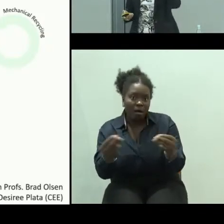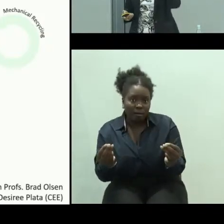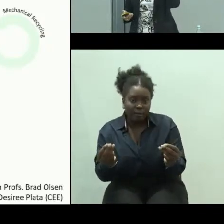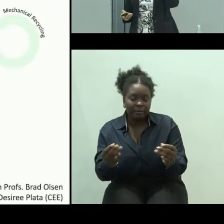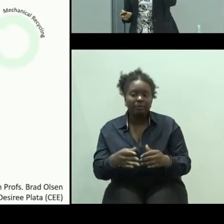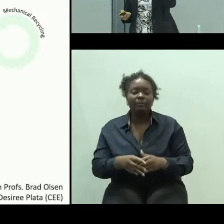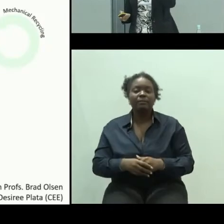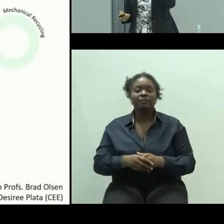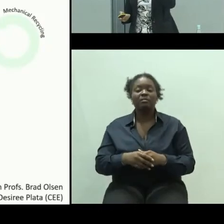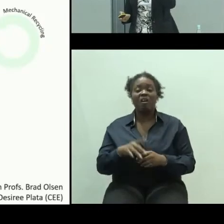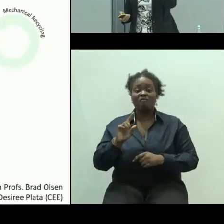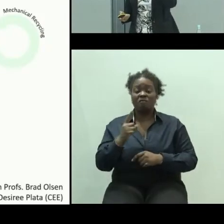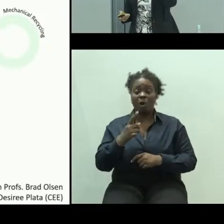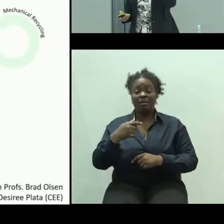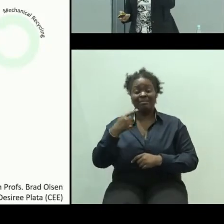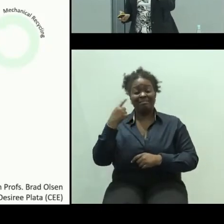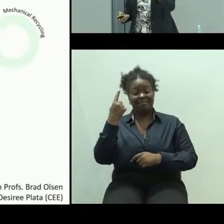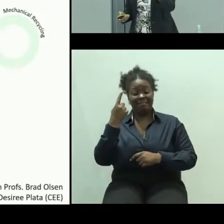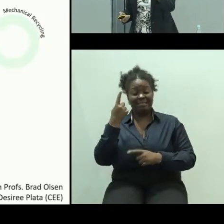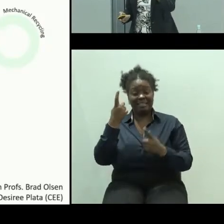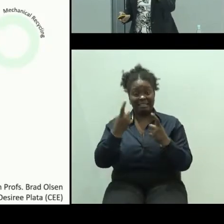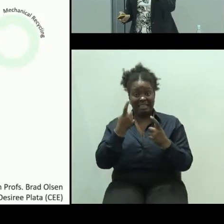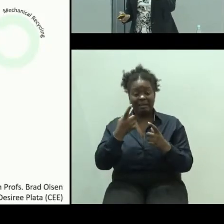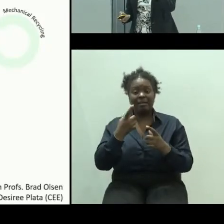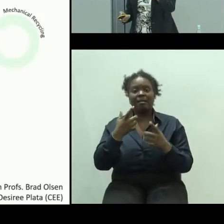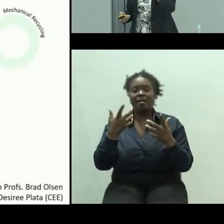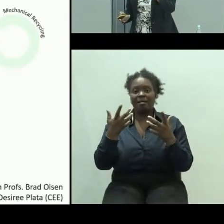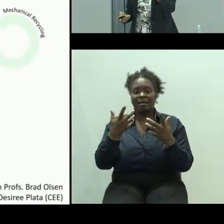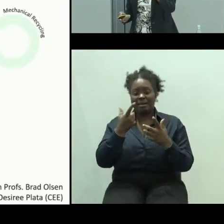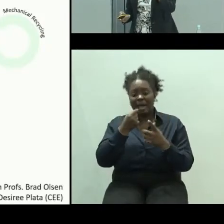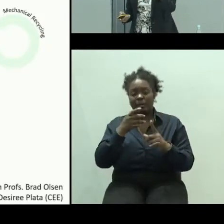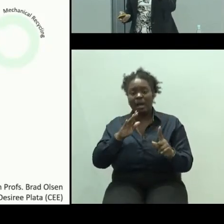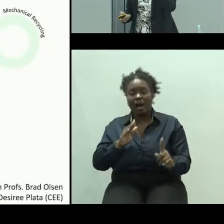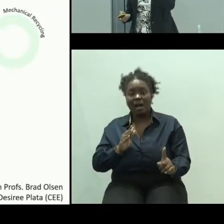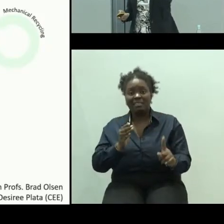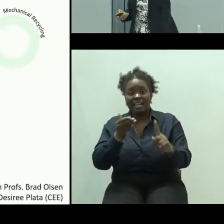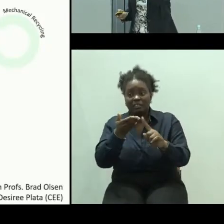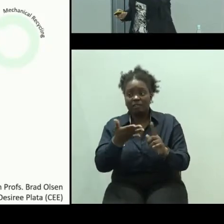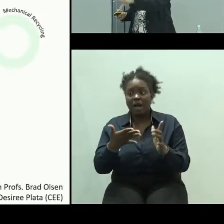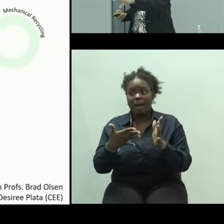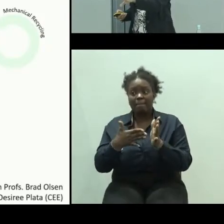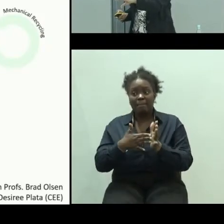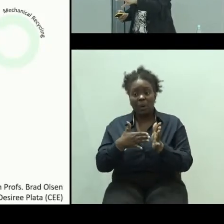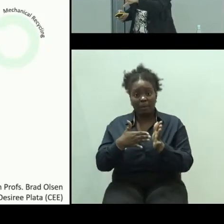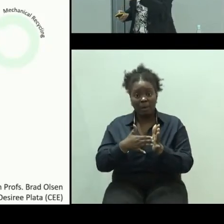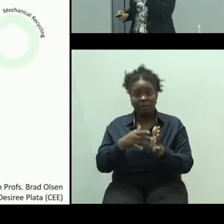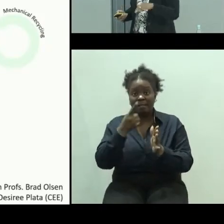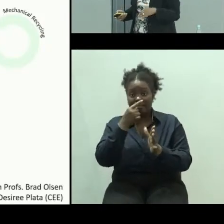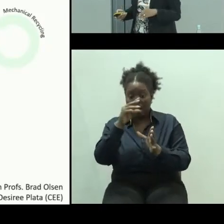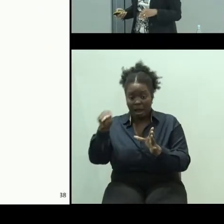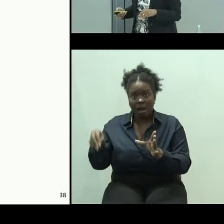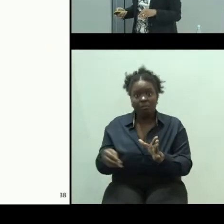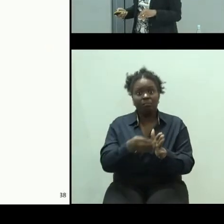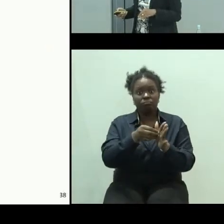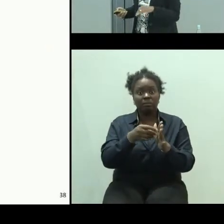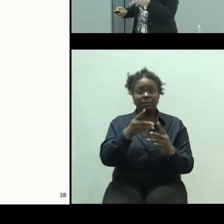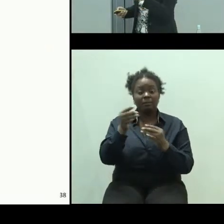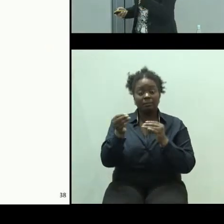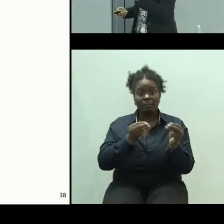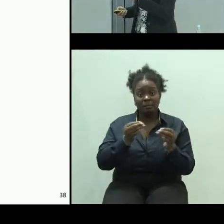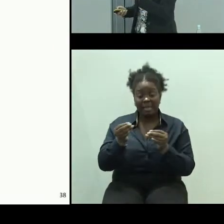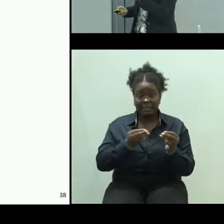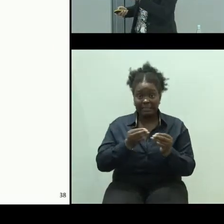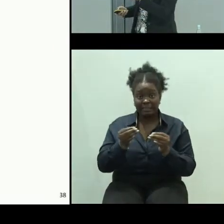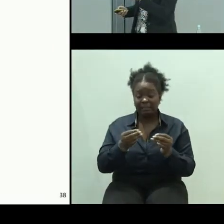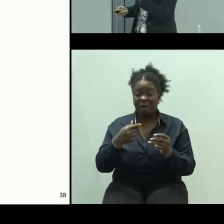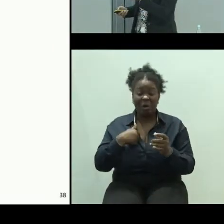we actually identify monomers that we can produce biologically that can go into those plastics? I